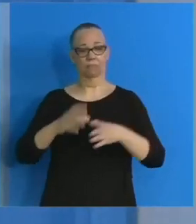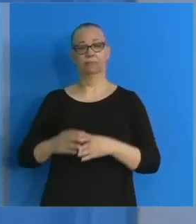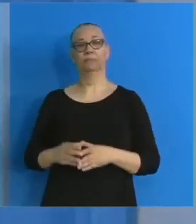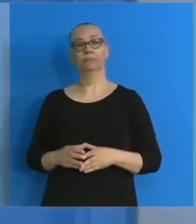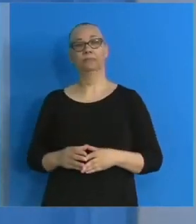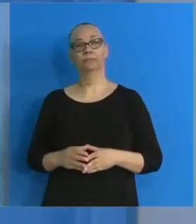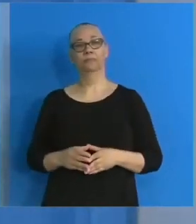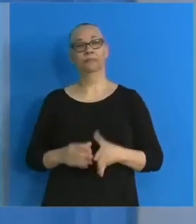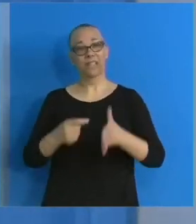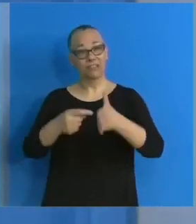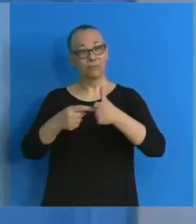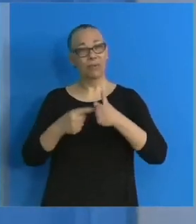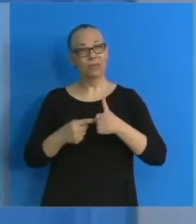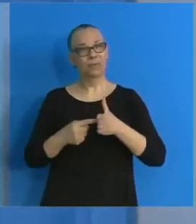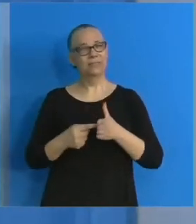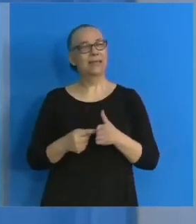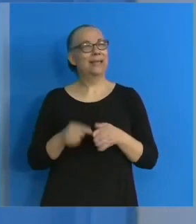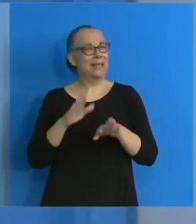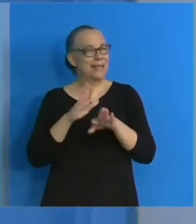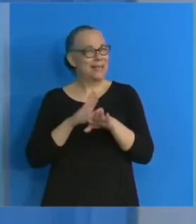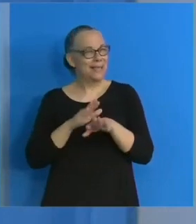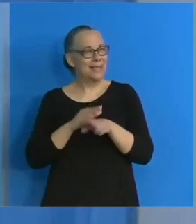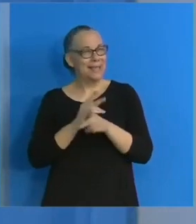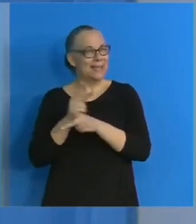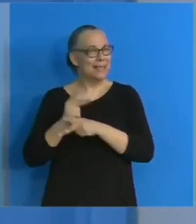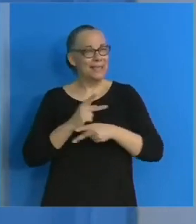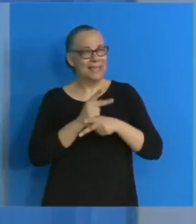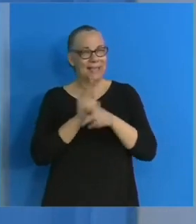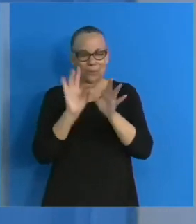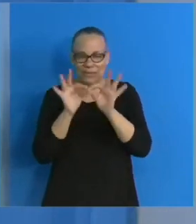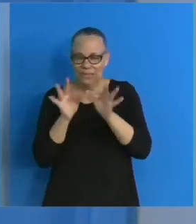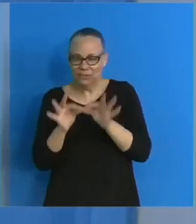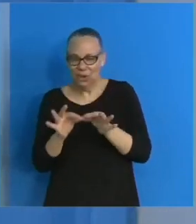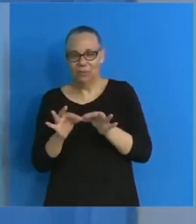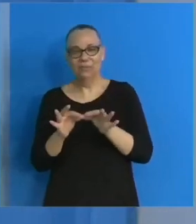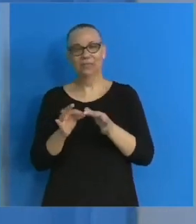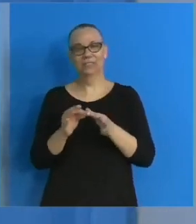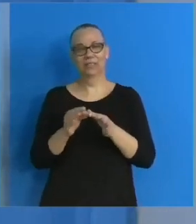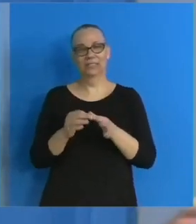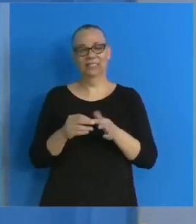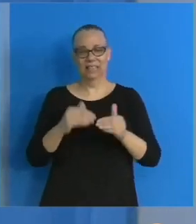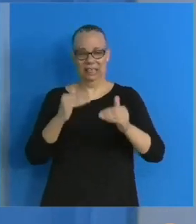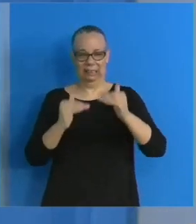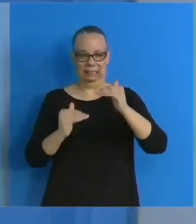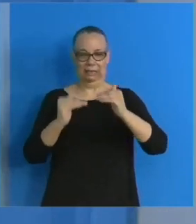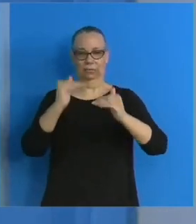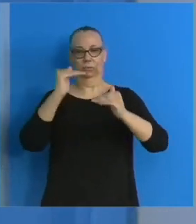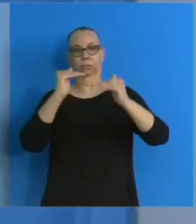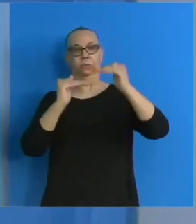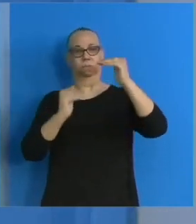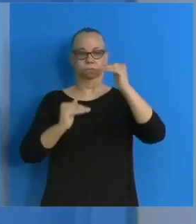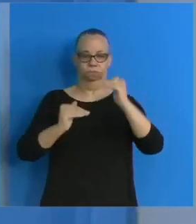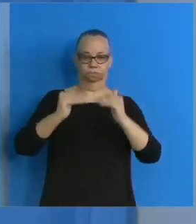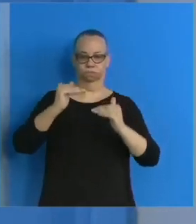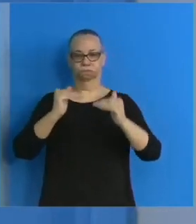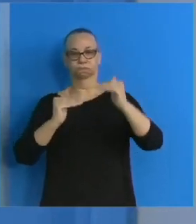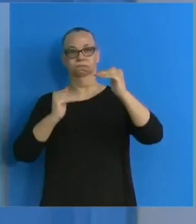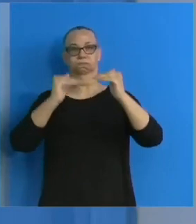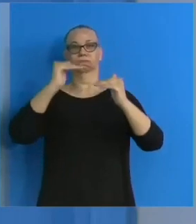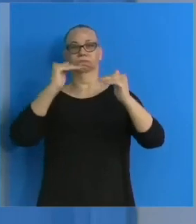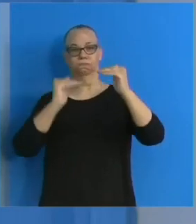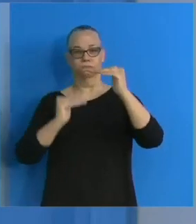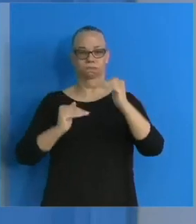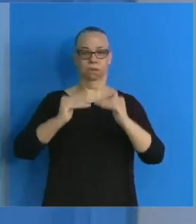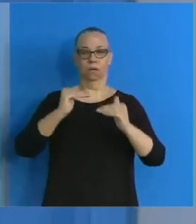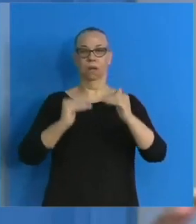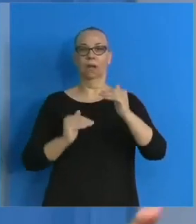It requires very careful interpretation as the level of antibodies fluctuates significantly and must be considered